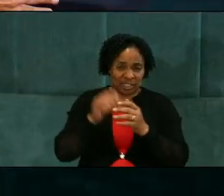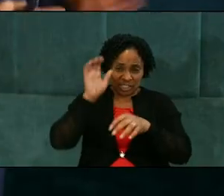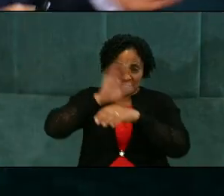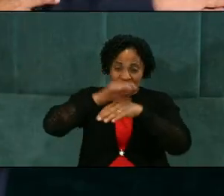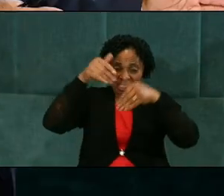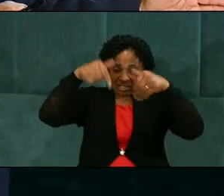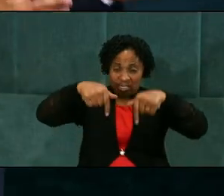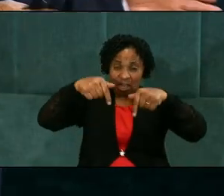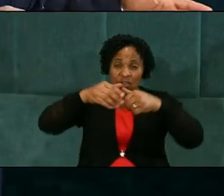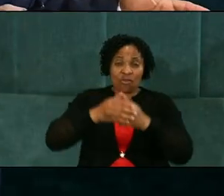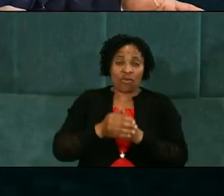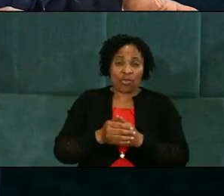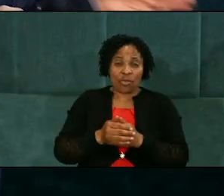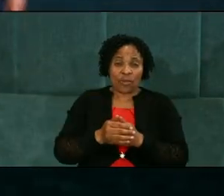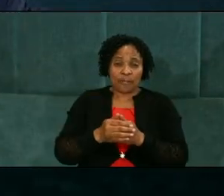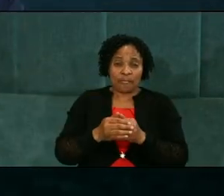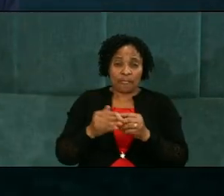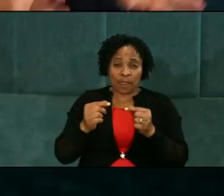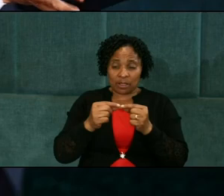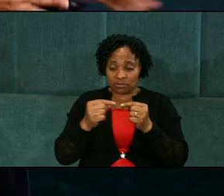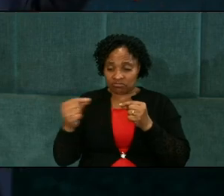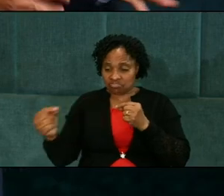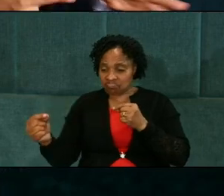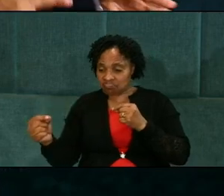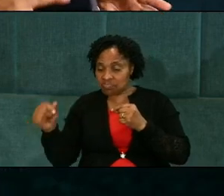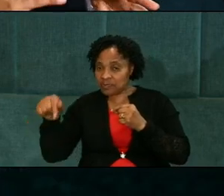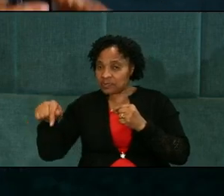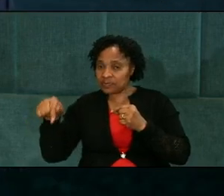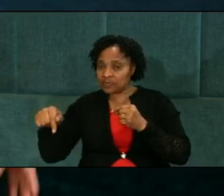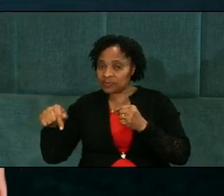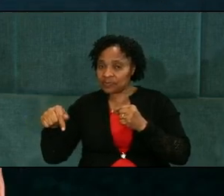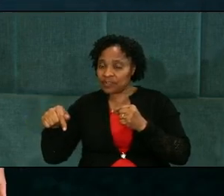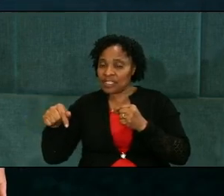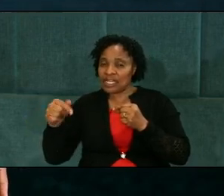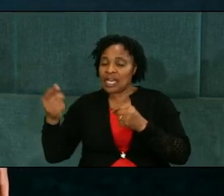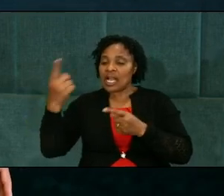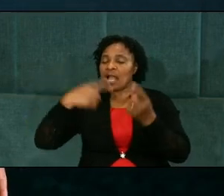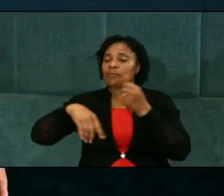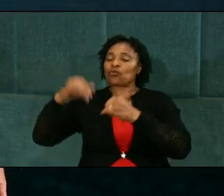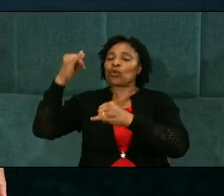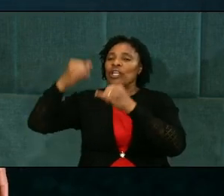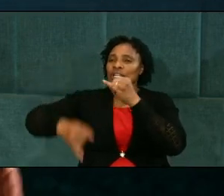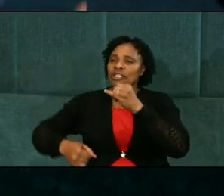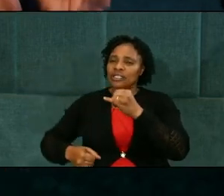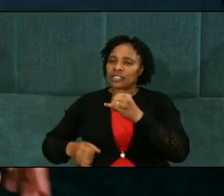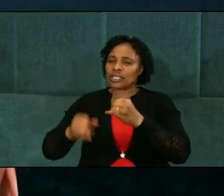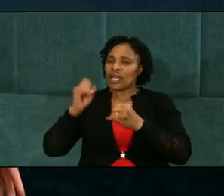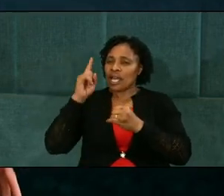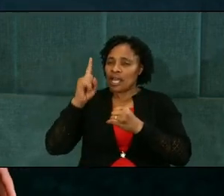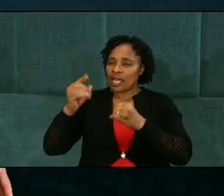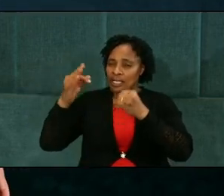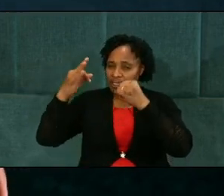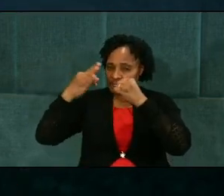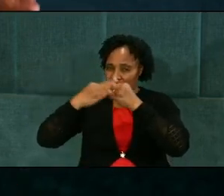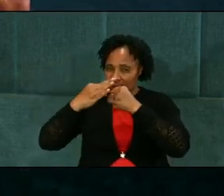church next door to us was Philadelphia. Well, that period came to an end in 1844, and